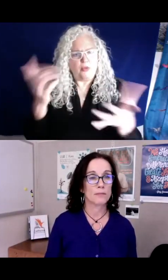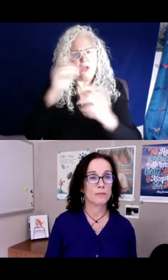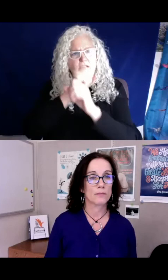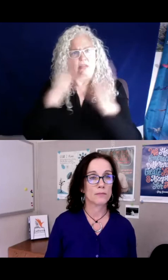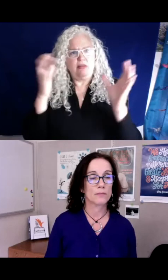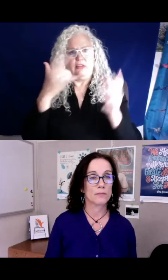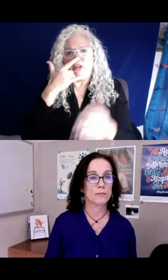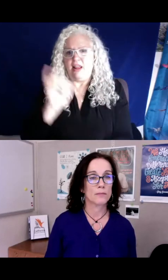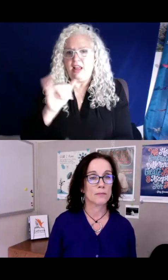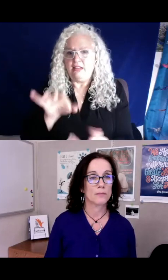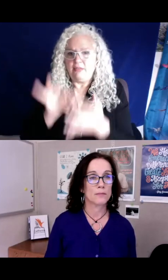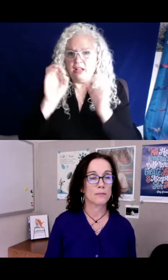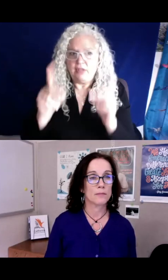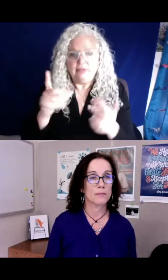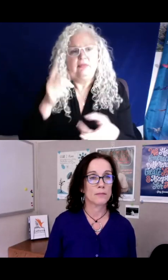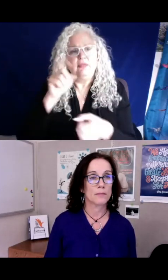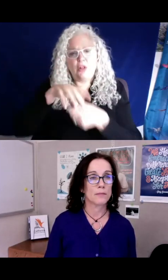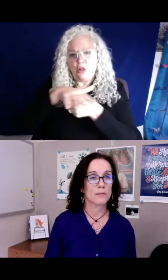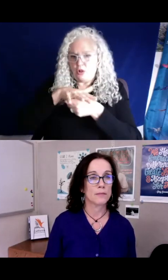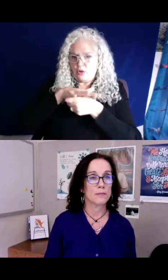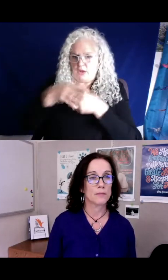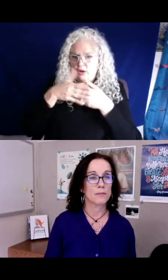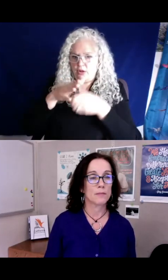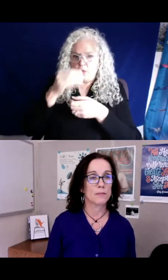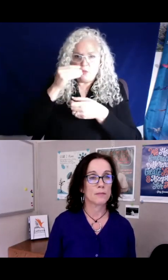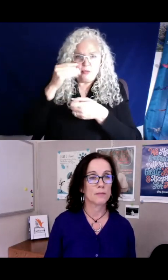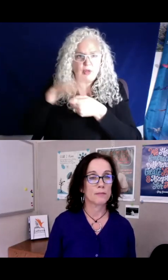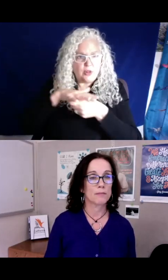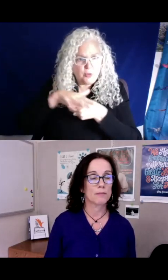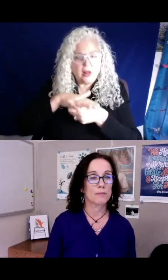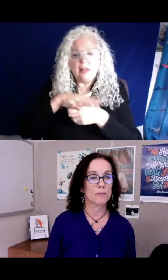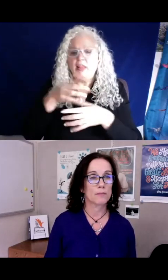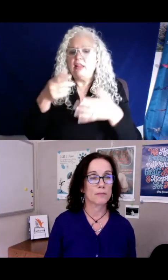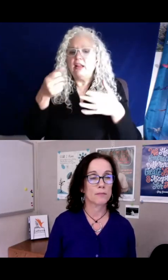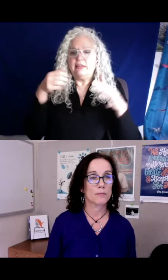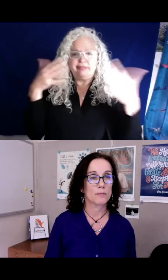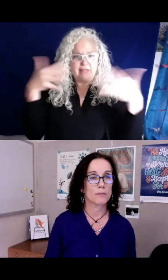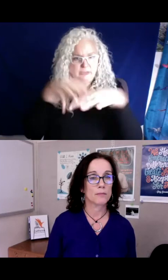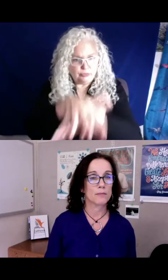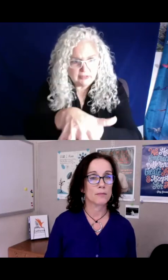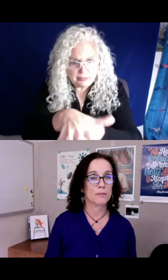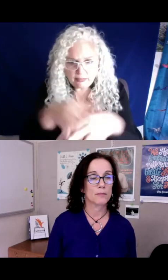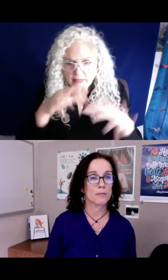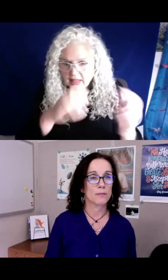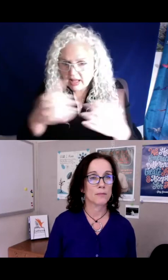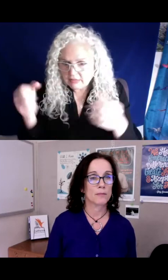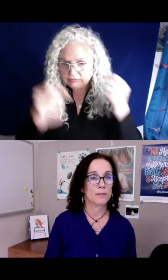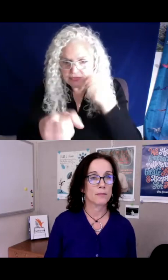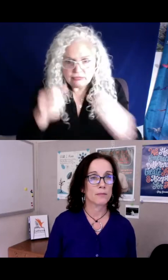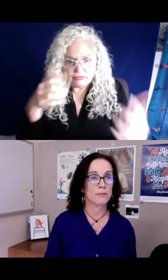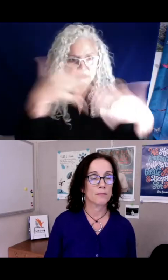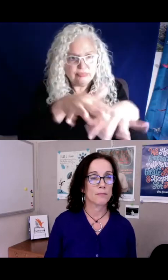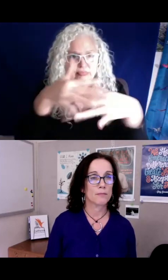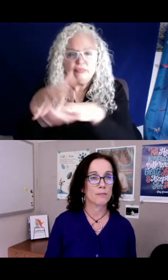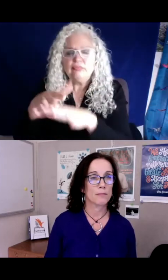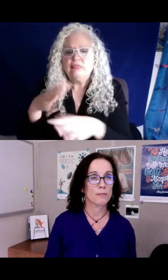children with different abilities, different disabilities. It must be local, close to your home. It must be